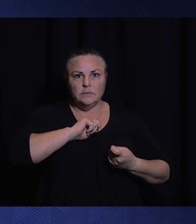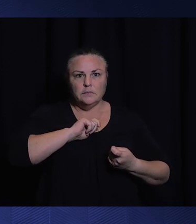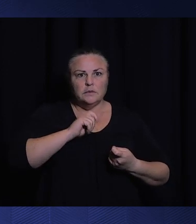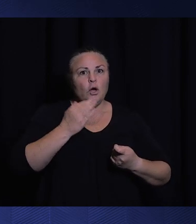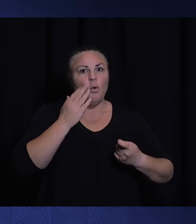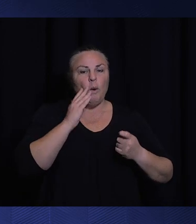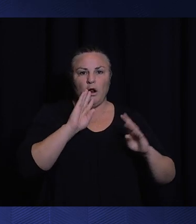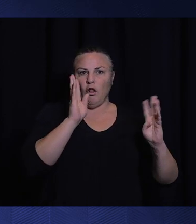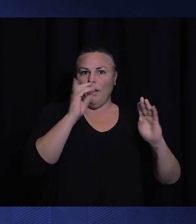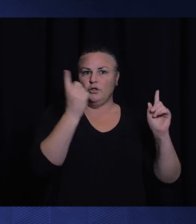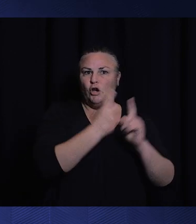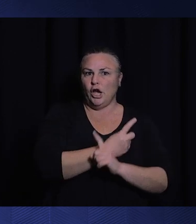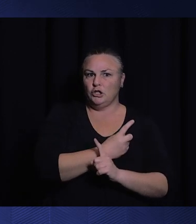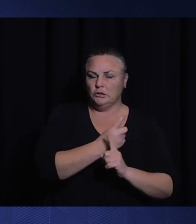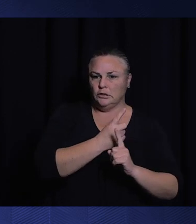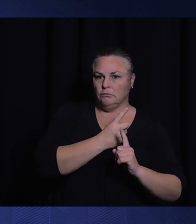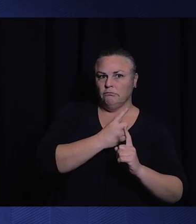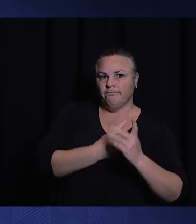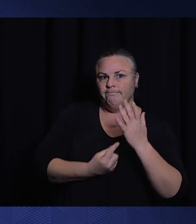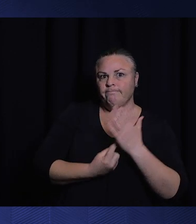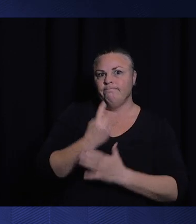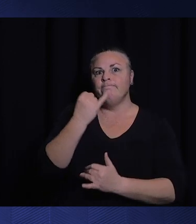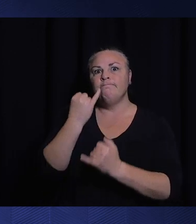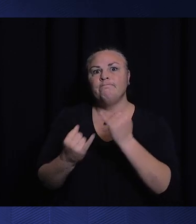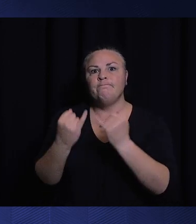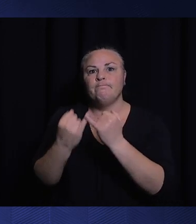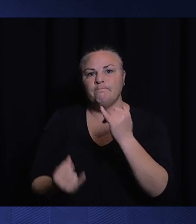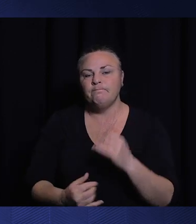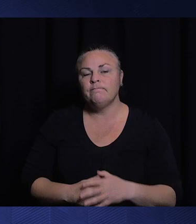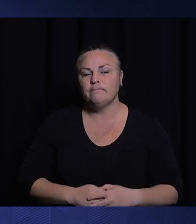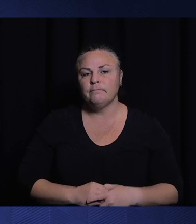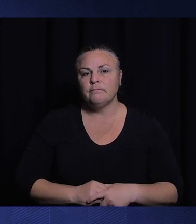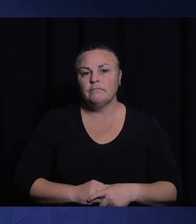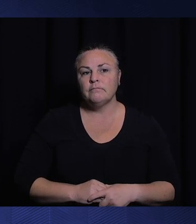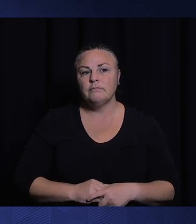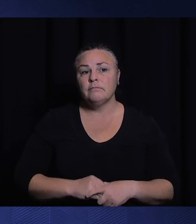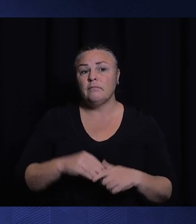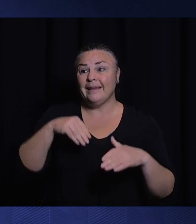change. And so I think this session it's great to have it in this